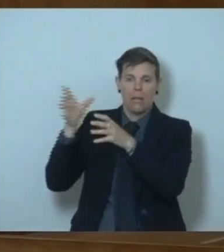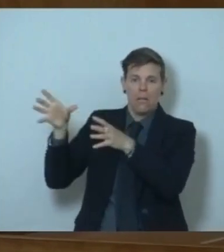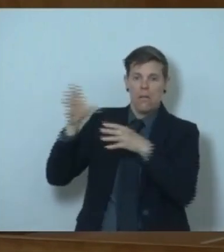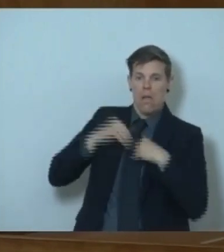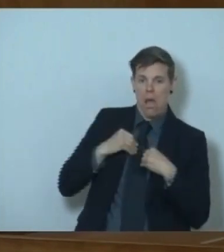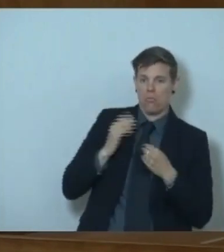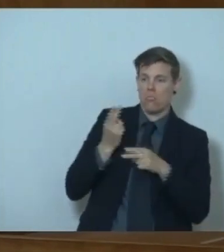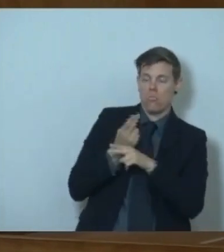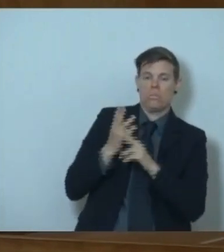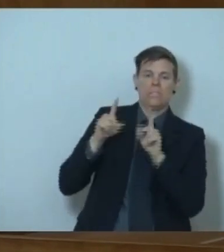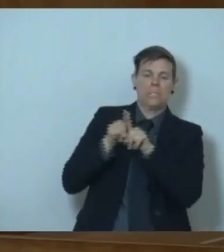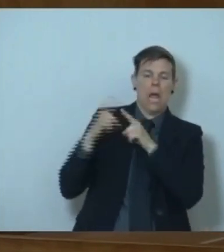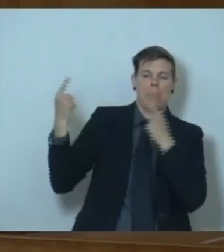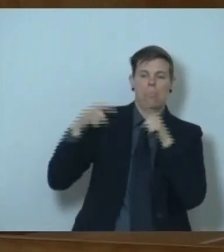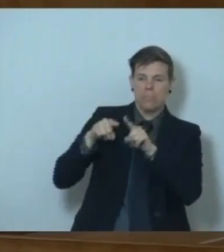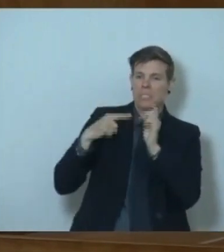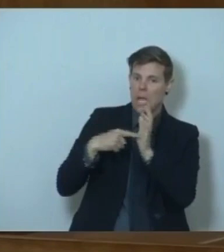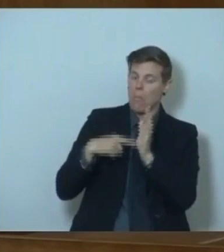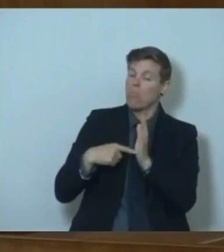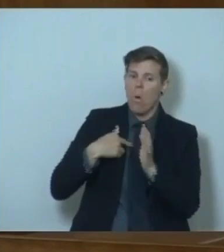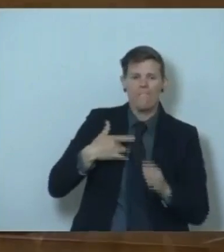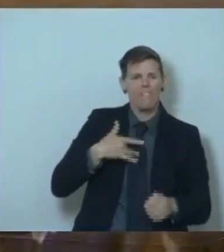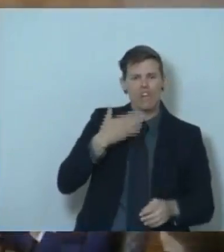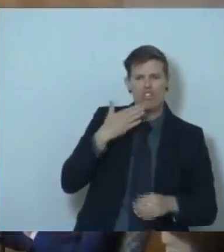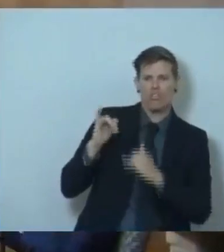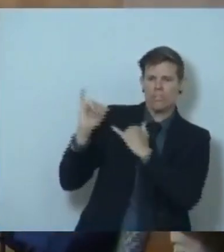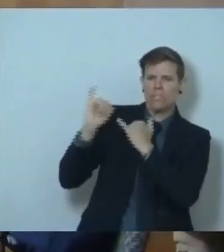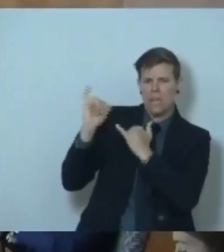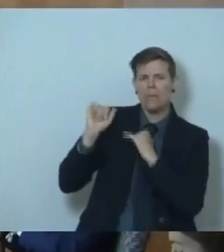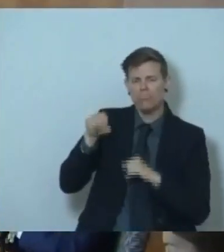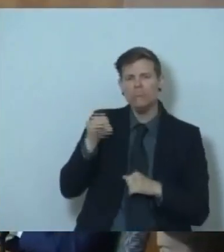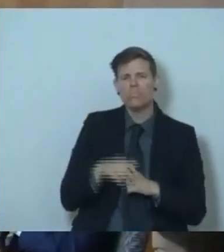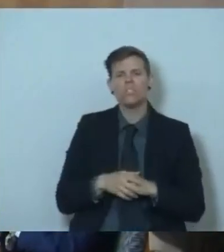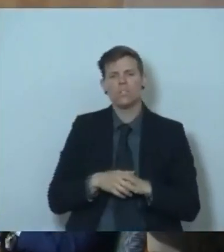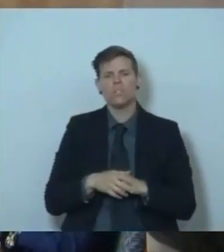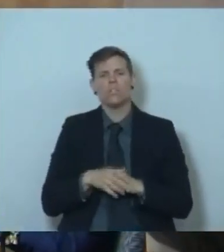in pointing out some of the shortcomings. Thank you.